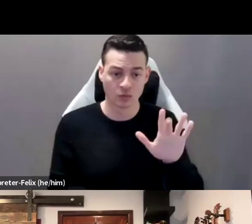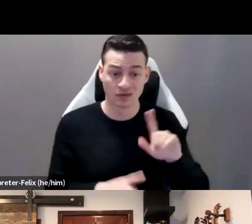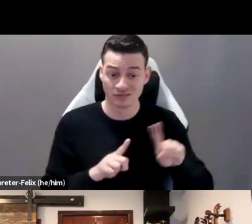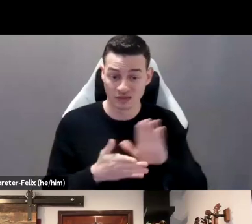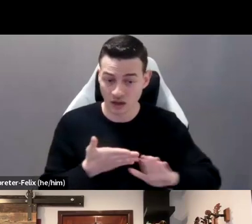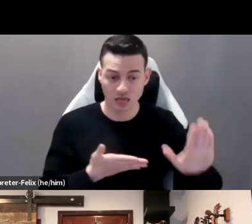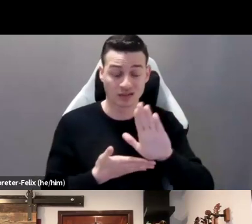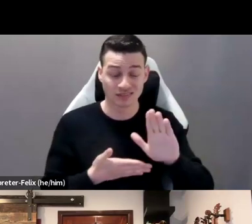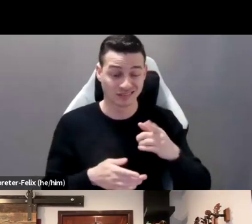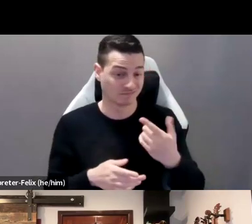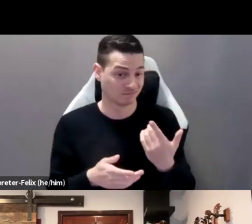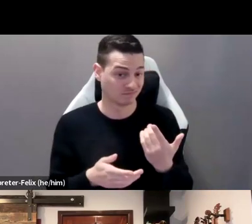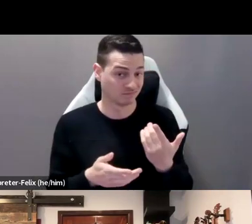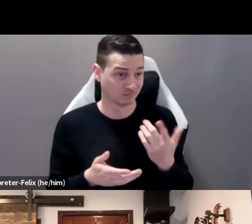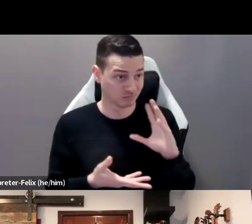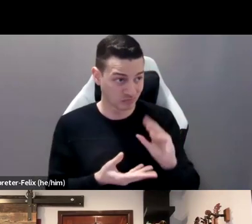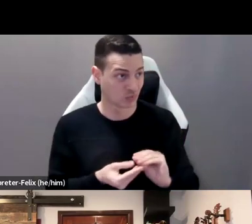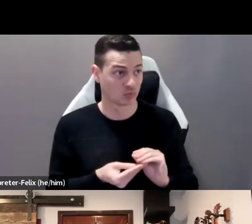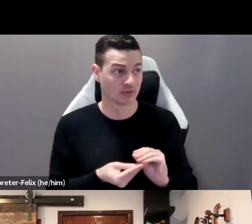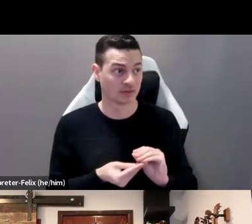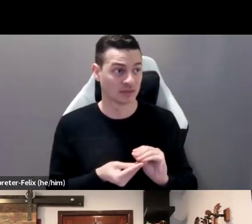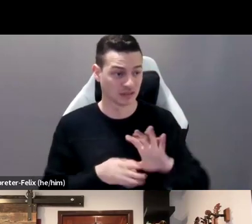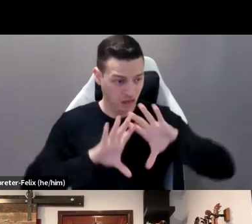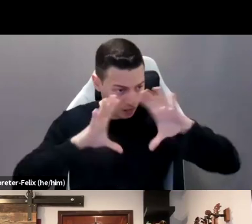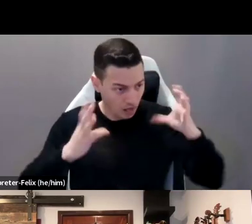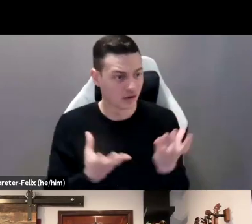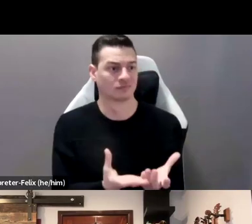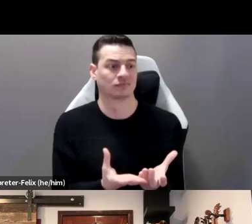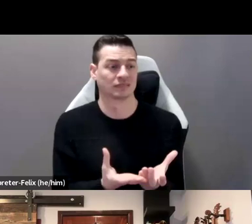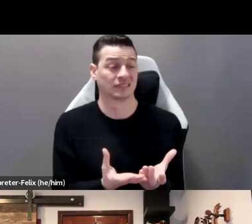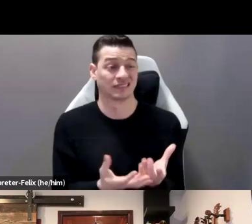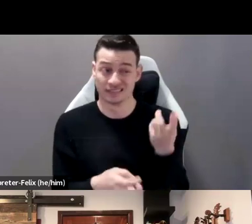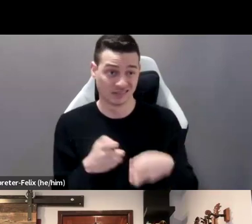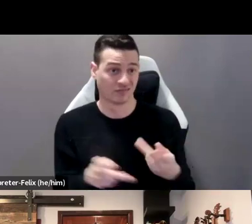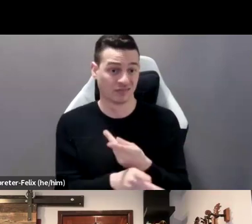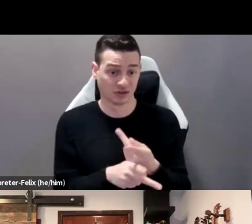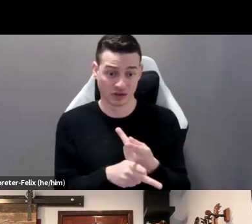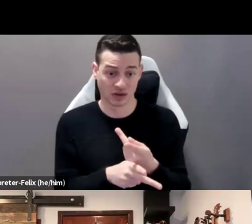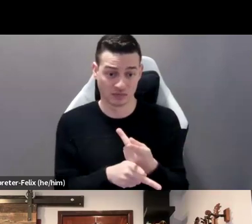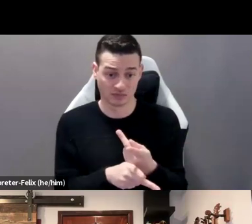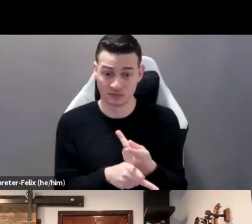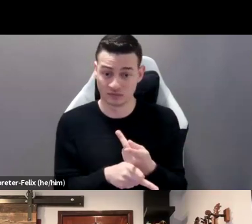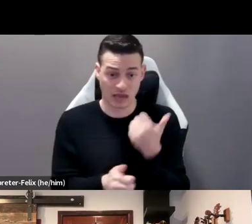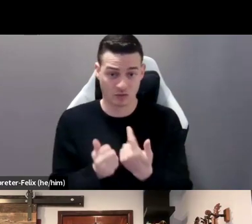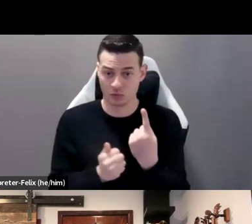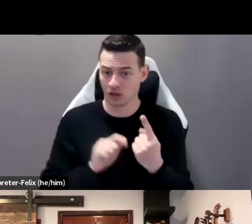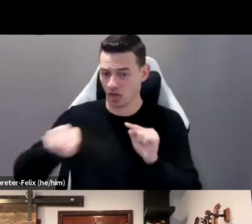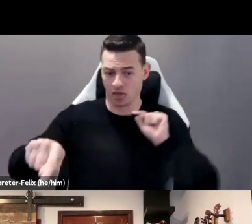sometimes hard to see the big picture and to see what's happening. And so we're just trying to get a sense of